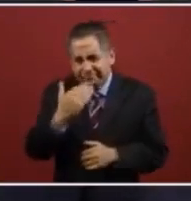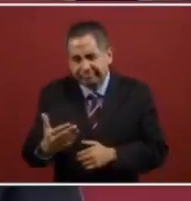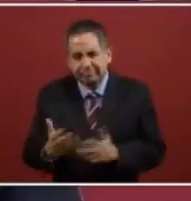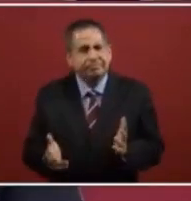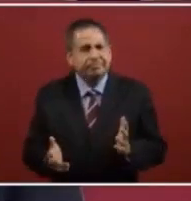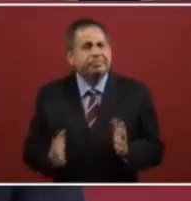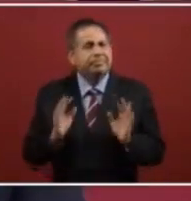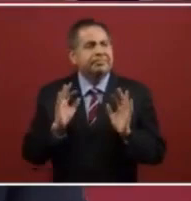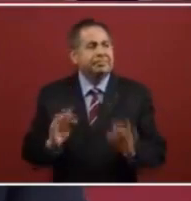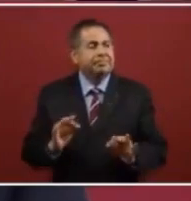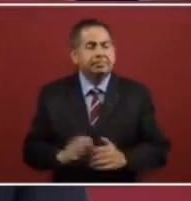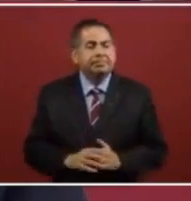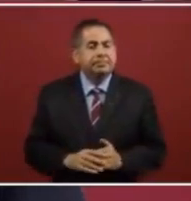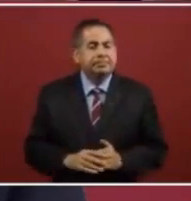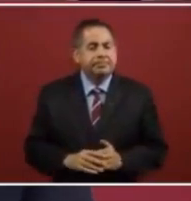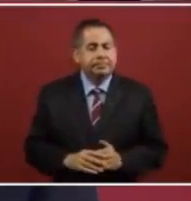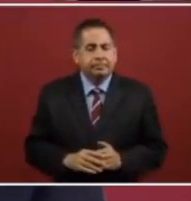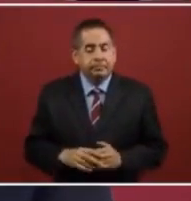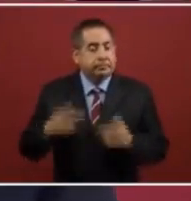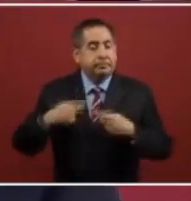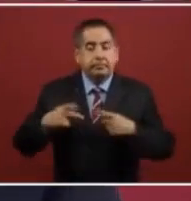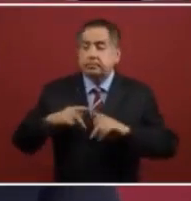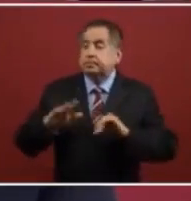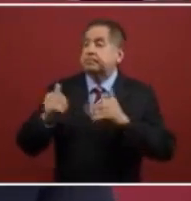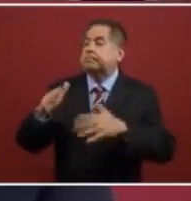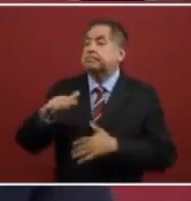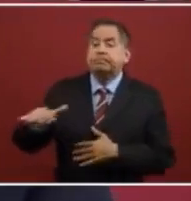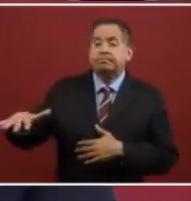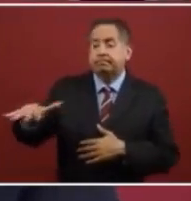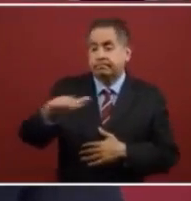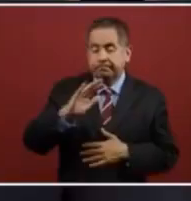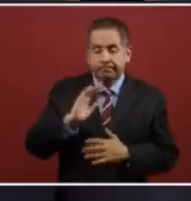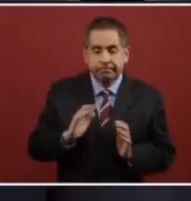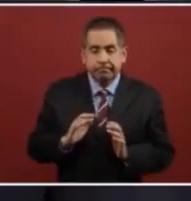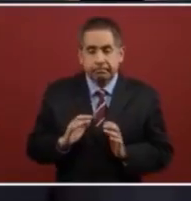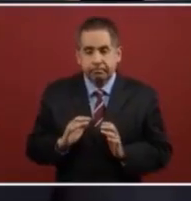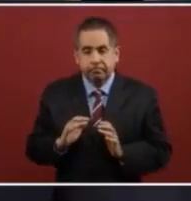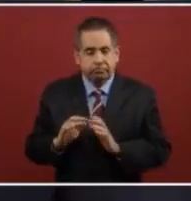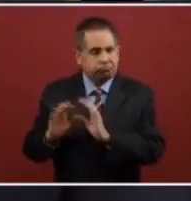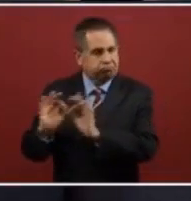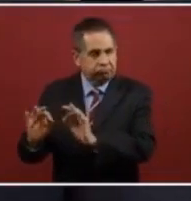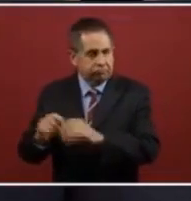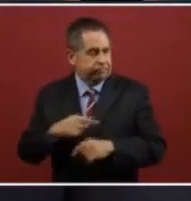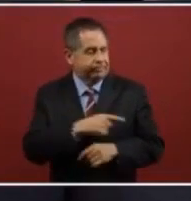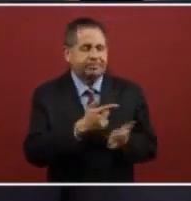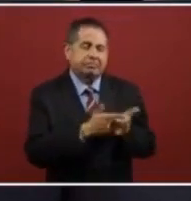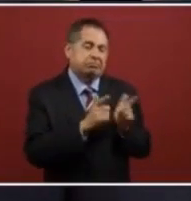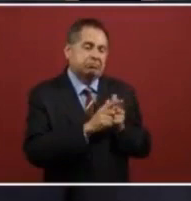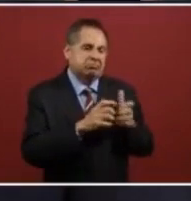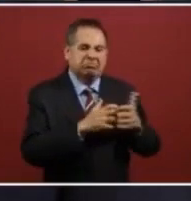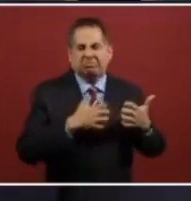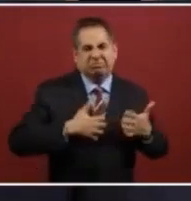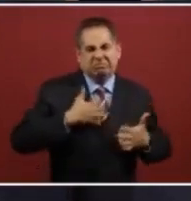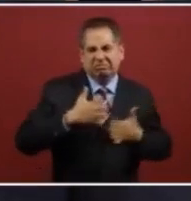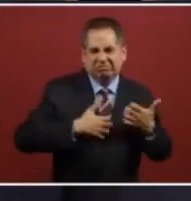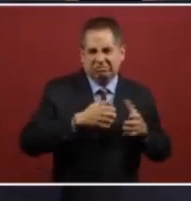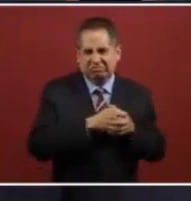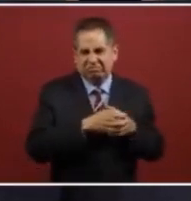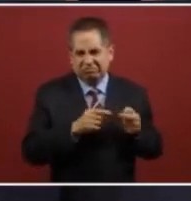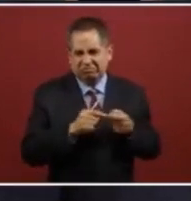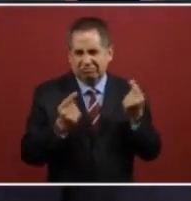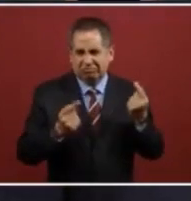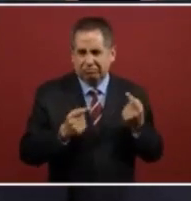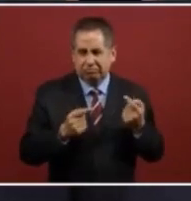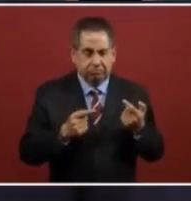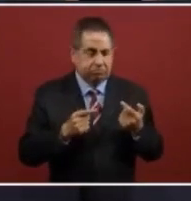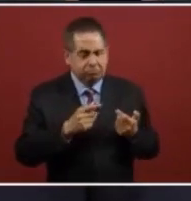not finished yet. Están muy enojados. They're very angry. Un sector A sector, que además merecen todo